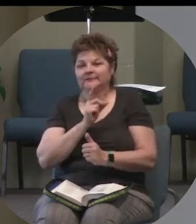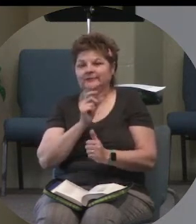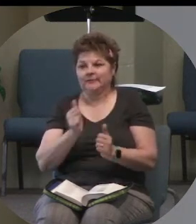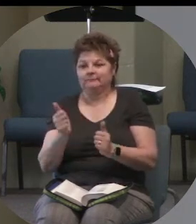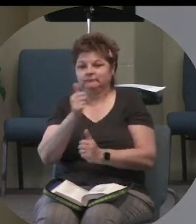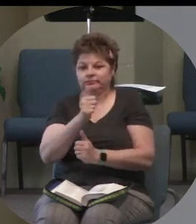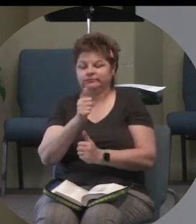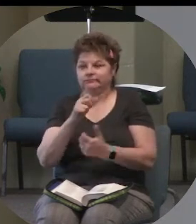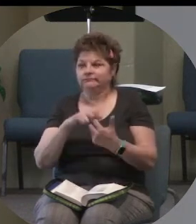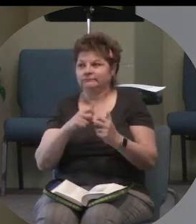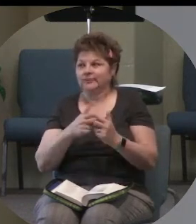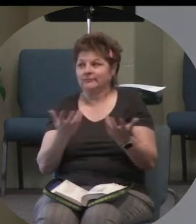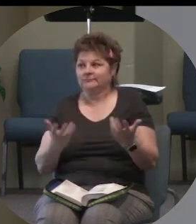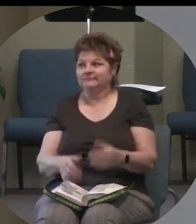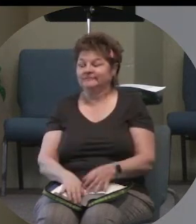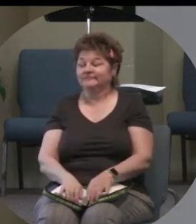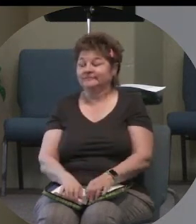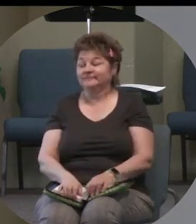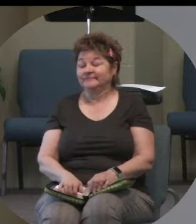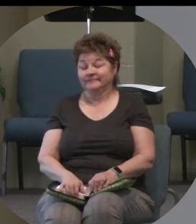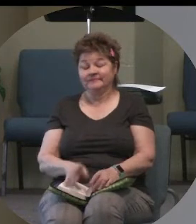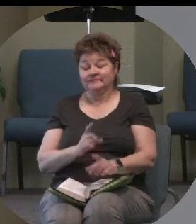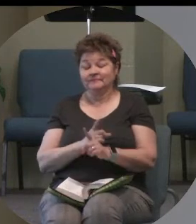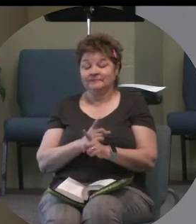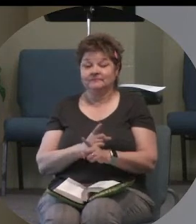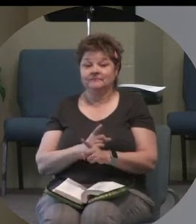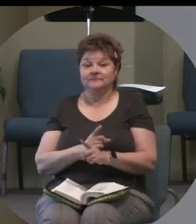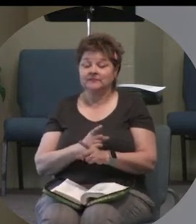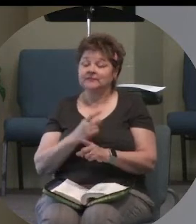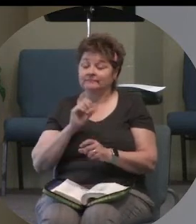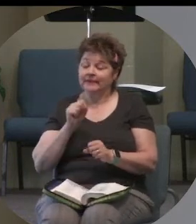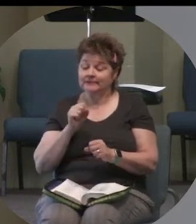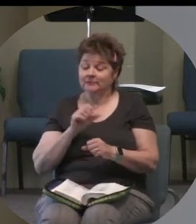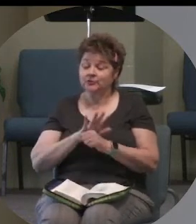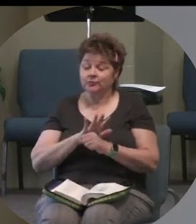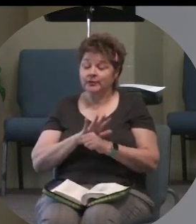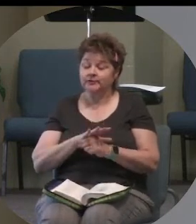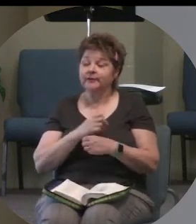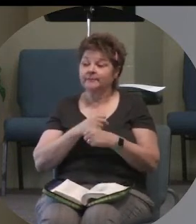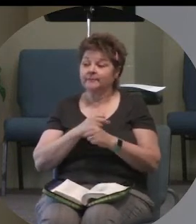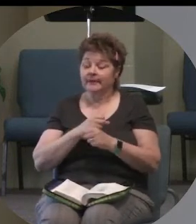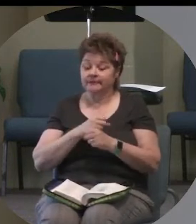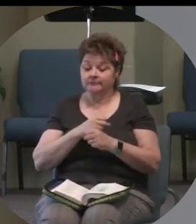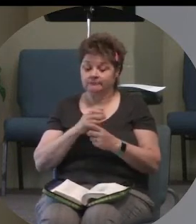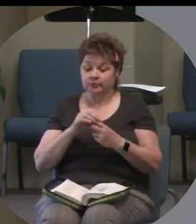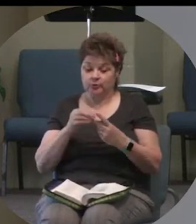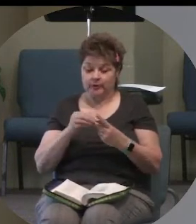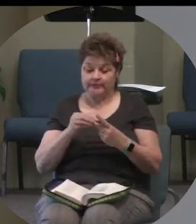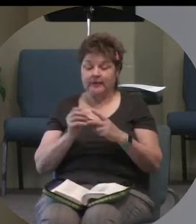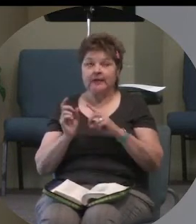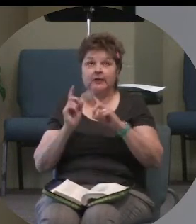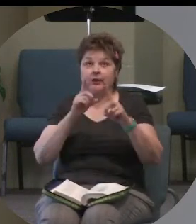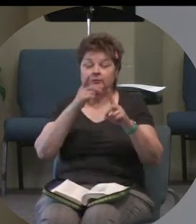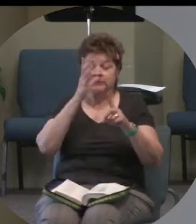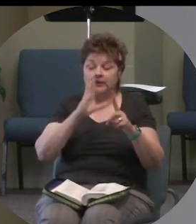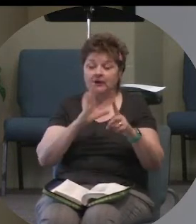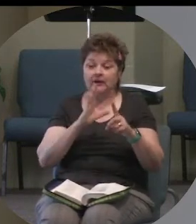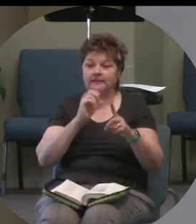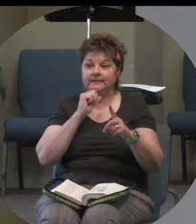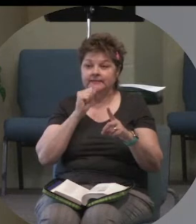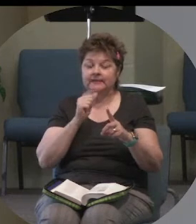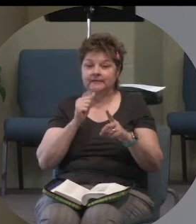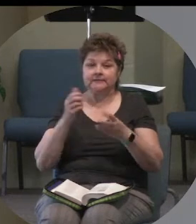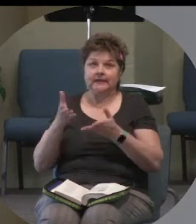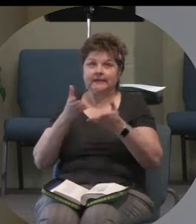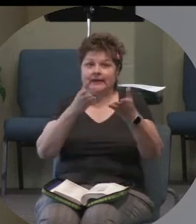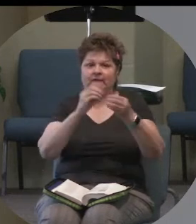problem, right? He acknowledges there's pressure. He makes a choice. He goes to God, and he doesn't just bring the problem and start chucking it at him and goes,